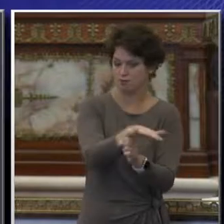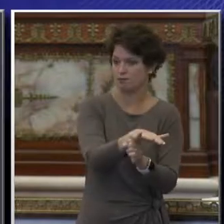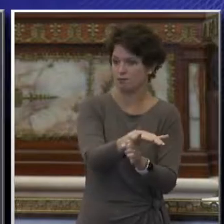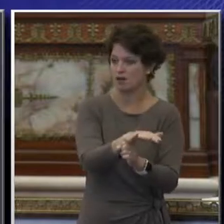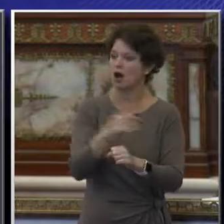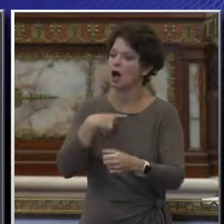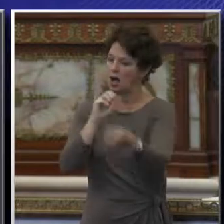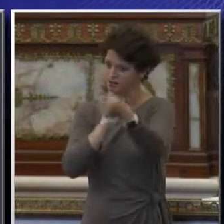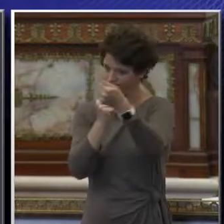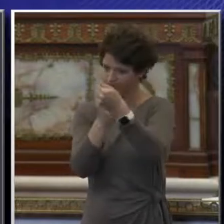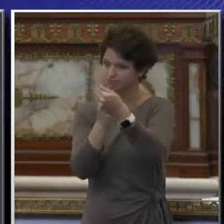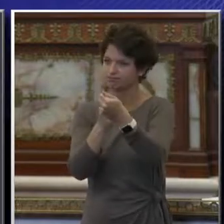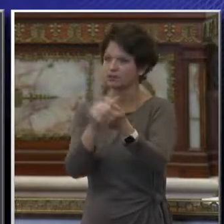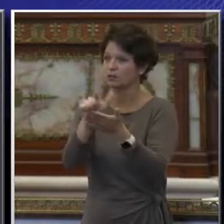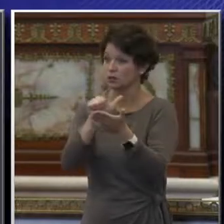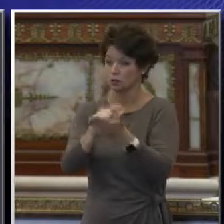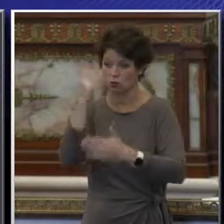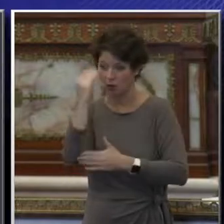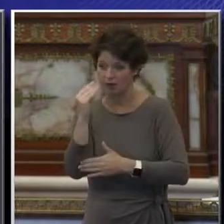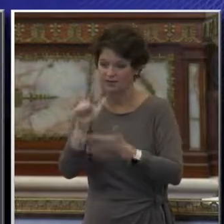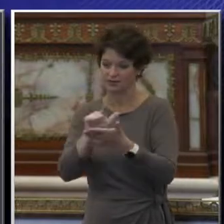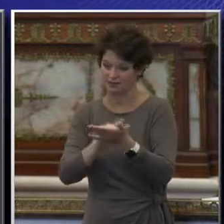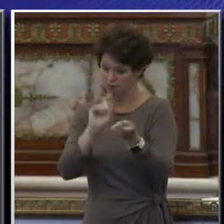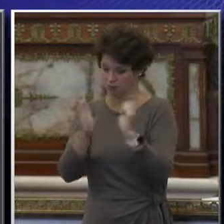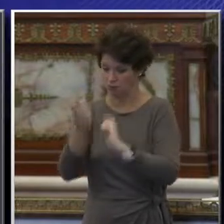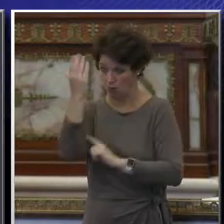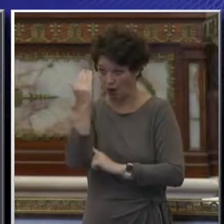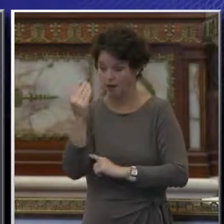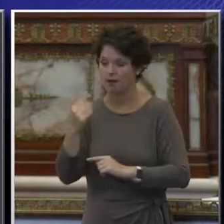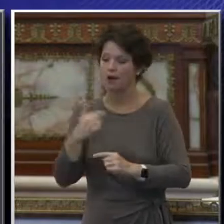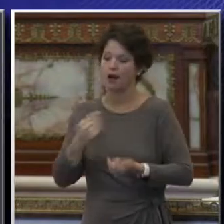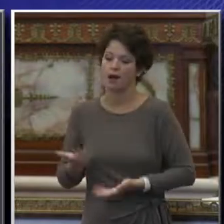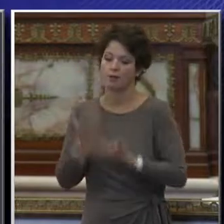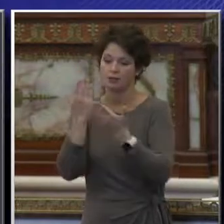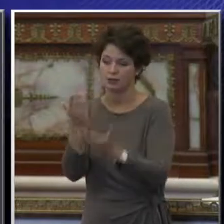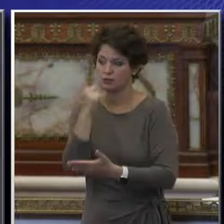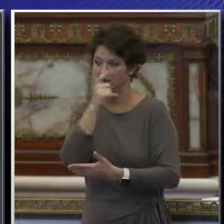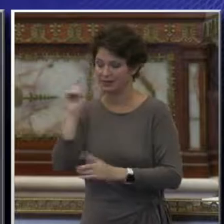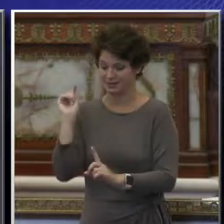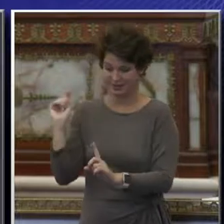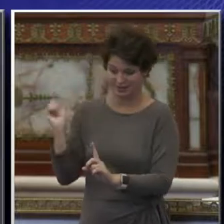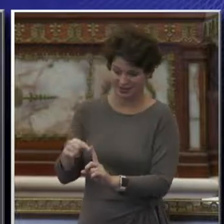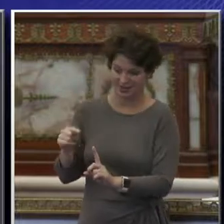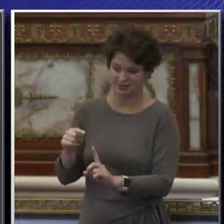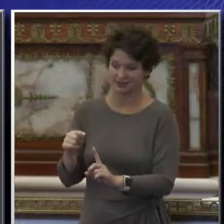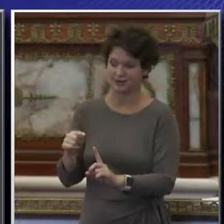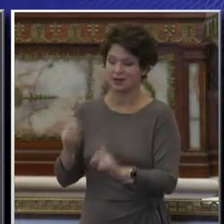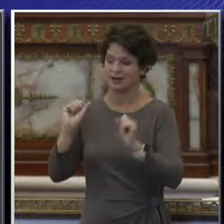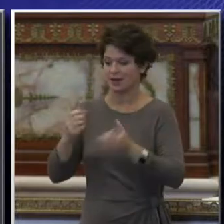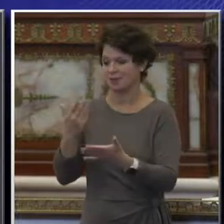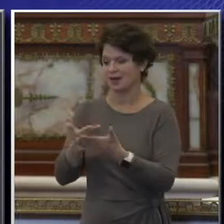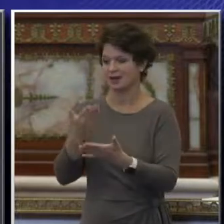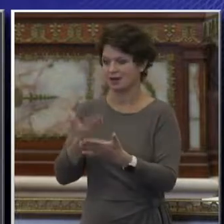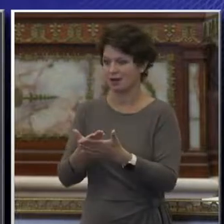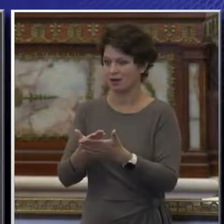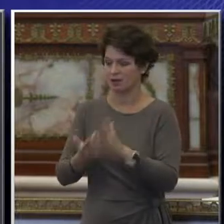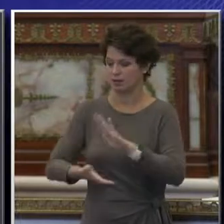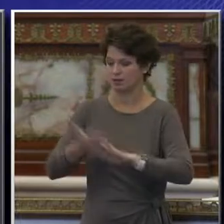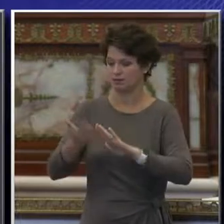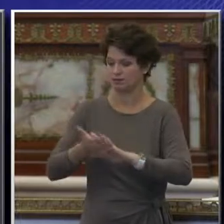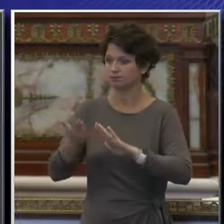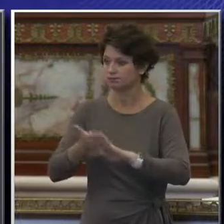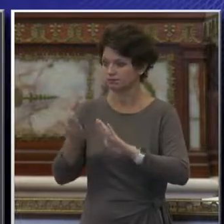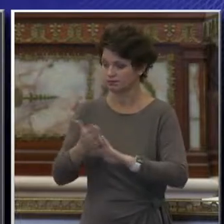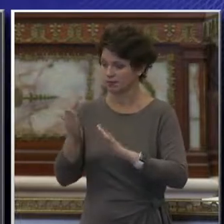supportive of this legislation, and the reason why I'm introducing it is because this can be an economic engine.